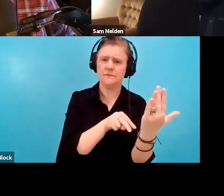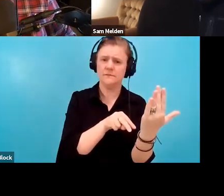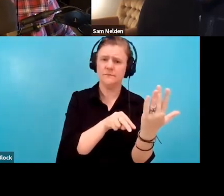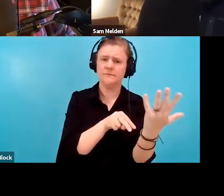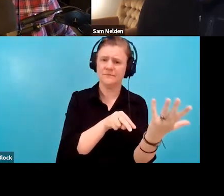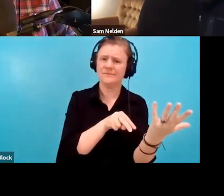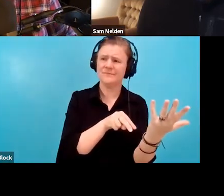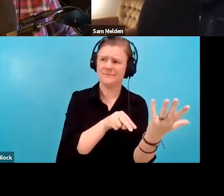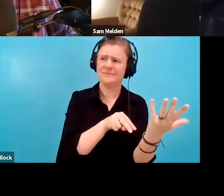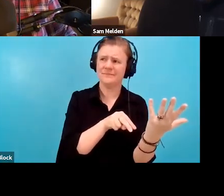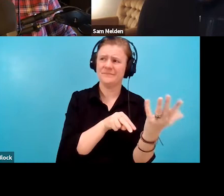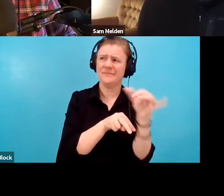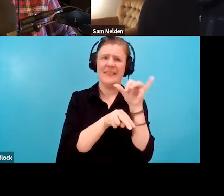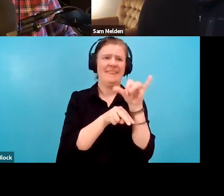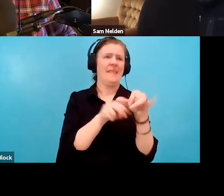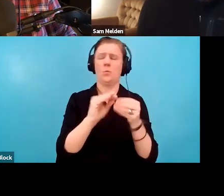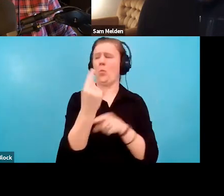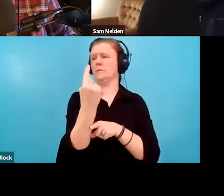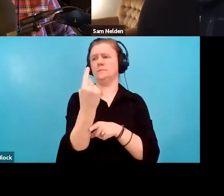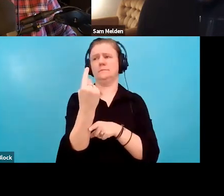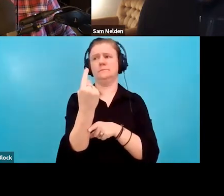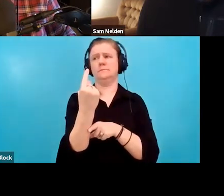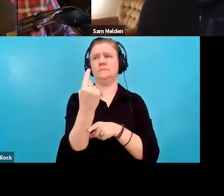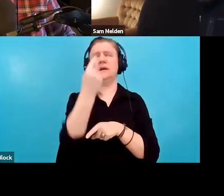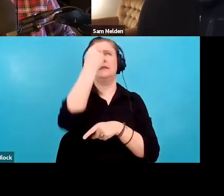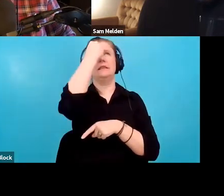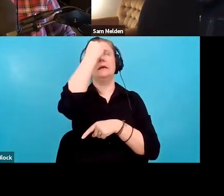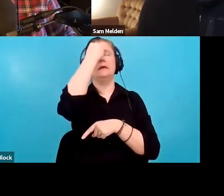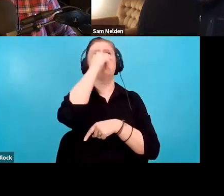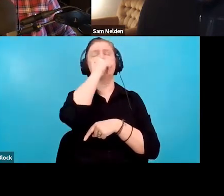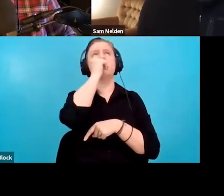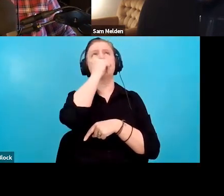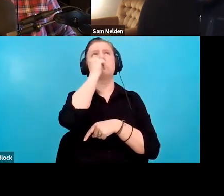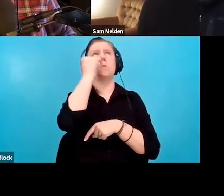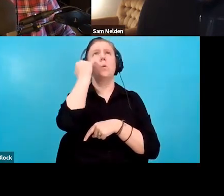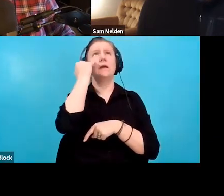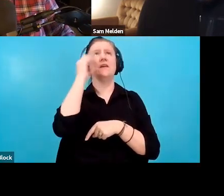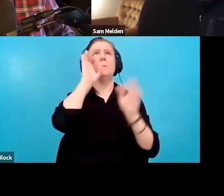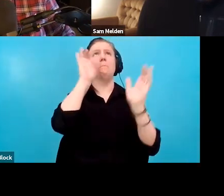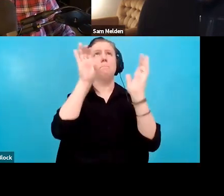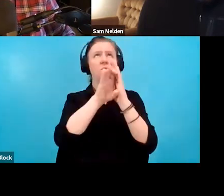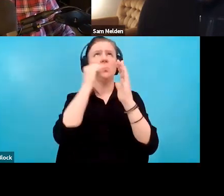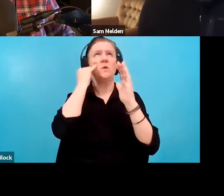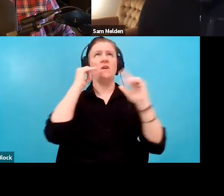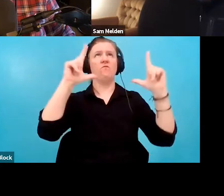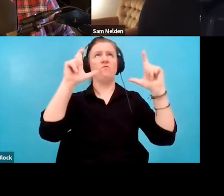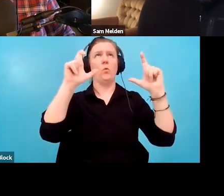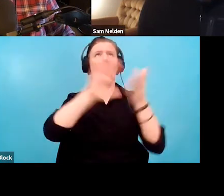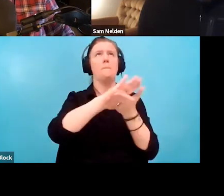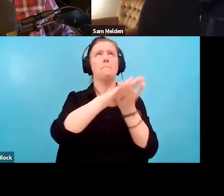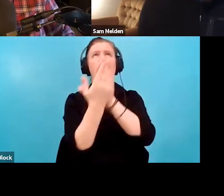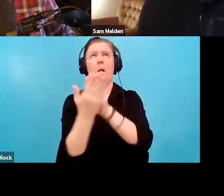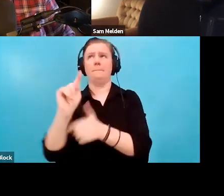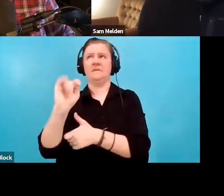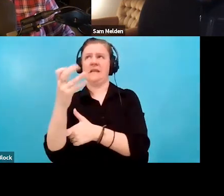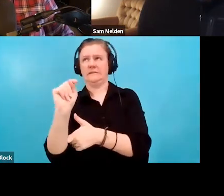So that's the first thing I would say, is essentially think about whether you can take the thing you're making and make it into text. And the second thing